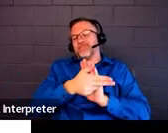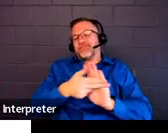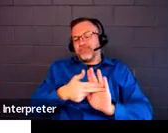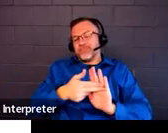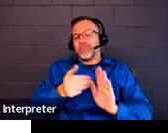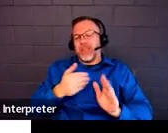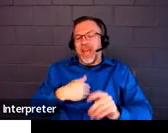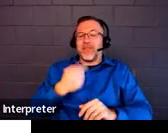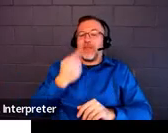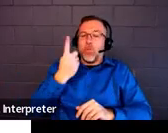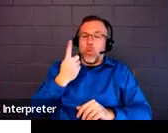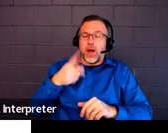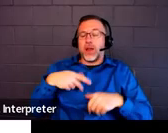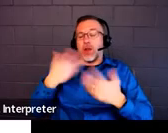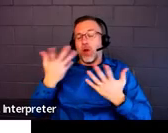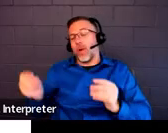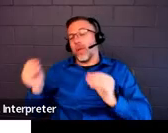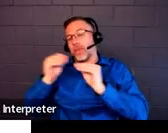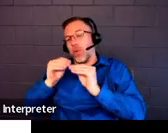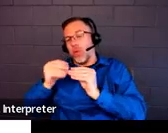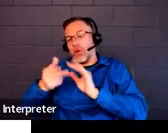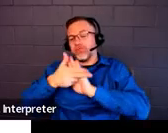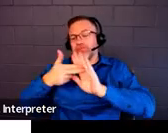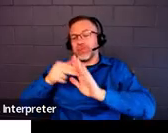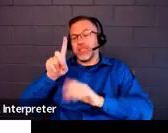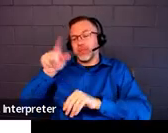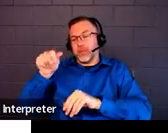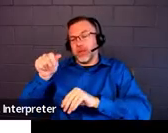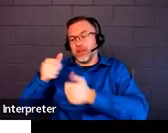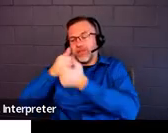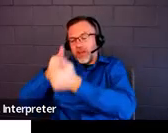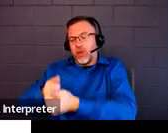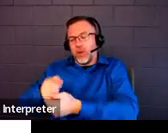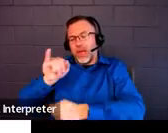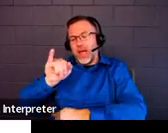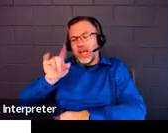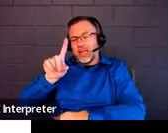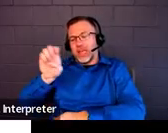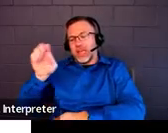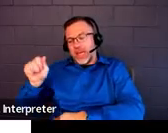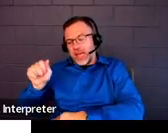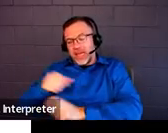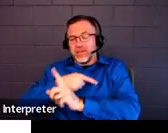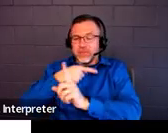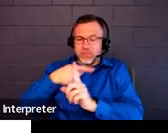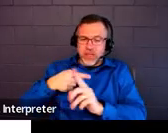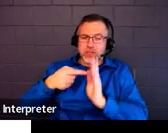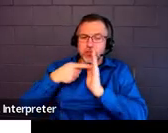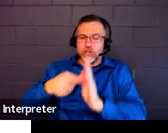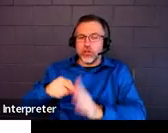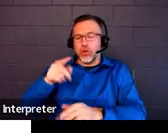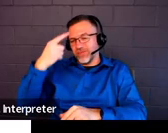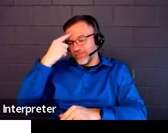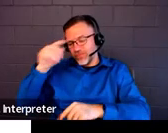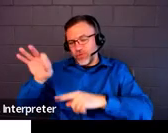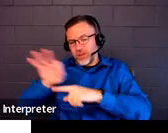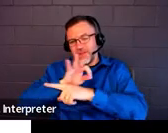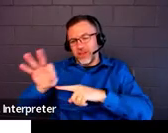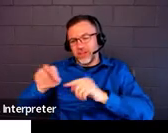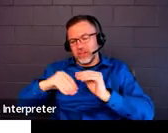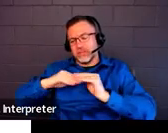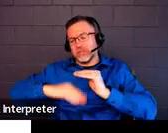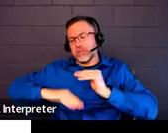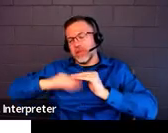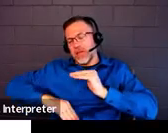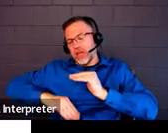categories of disability under IDEA and displays an intellectual functioning much below the average student that